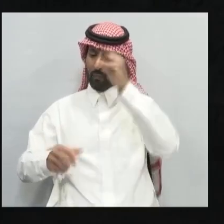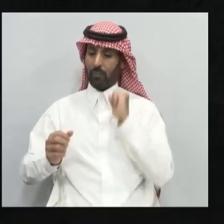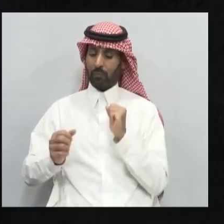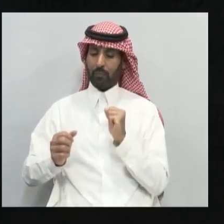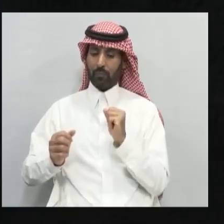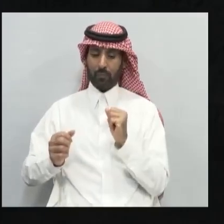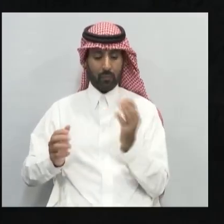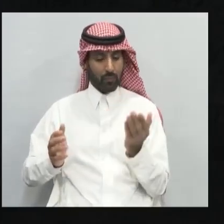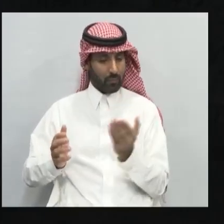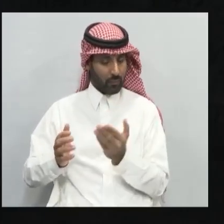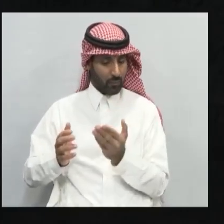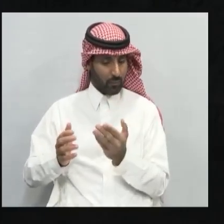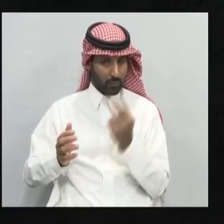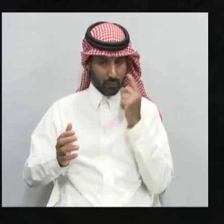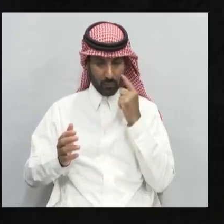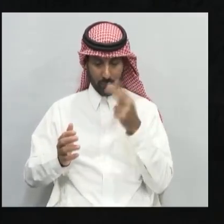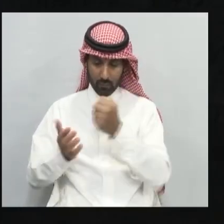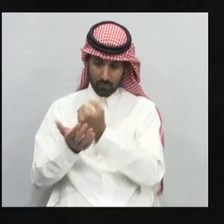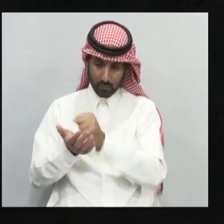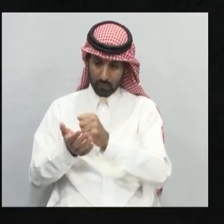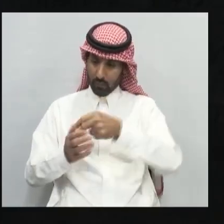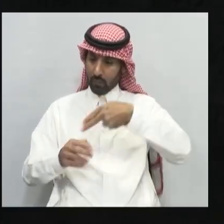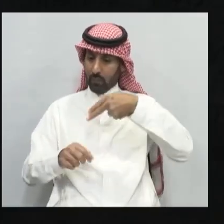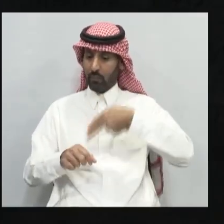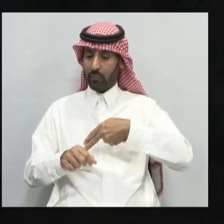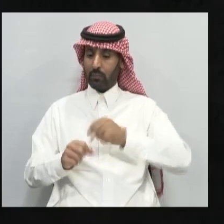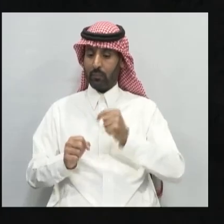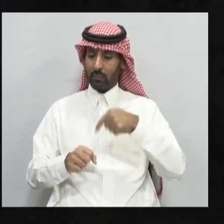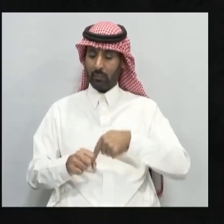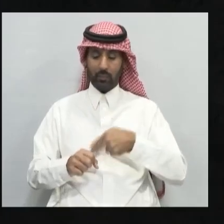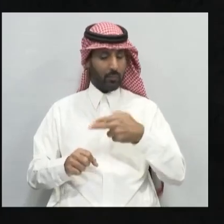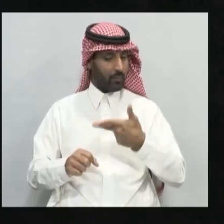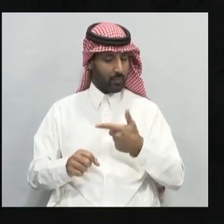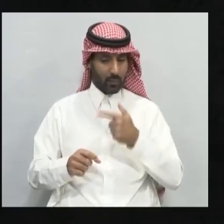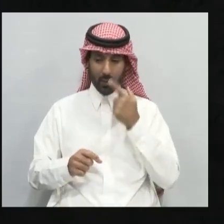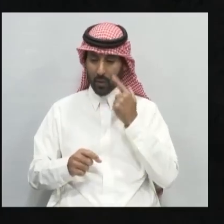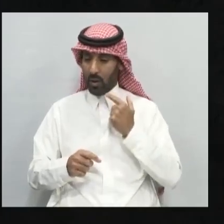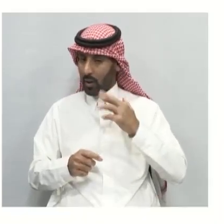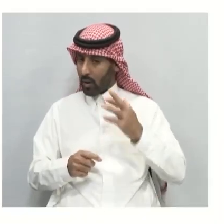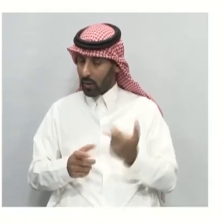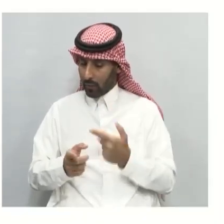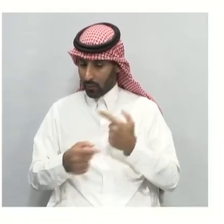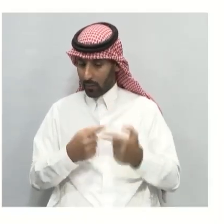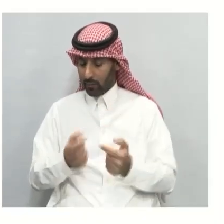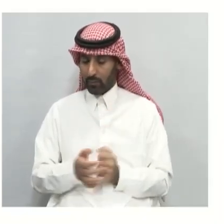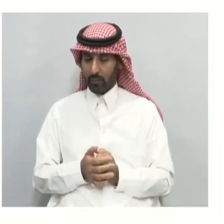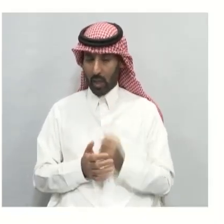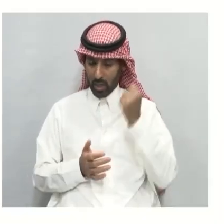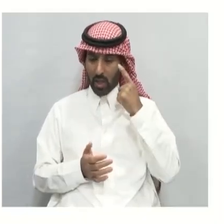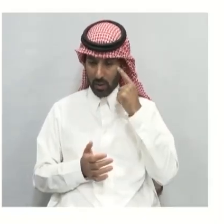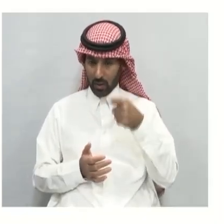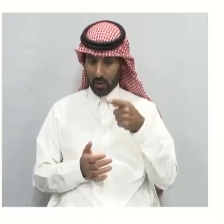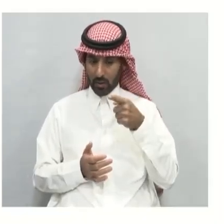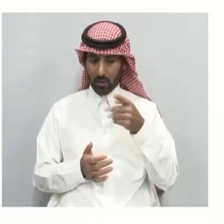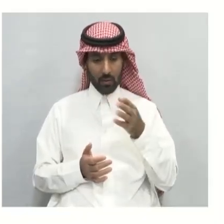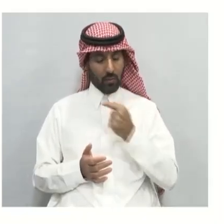oil. Let's cancel oil from our present. How do you think our lives will look like? I think